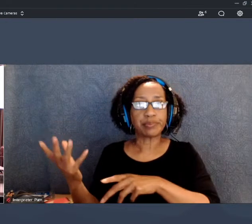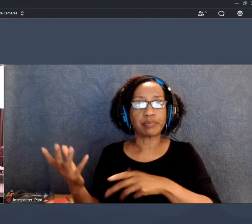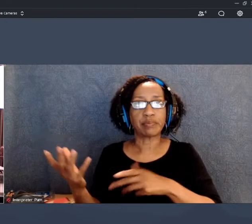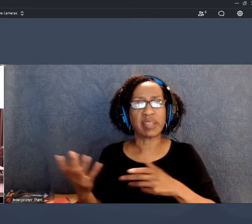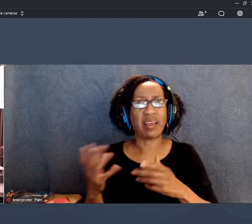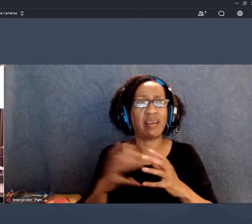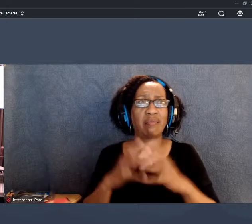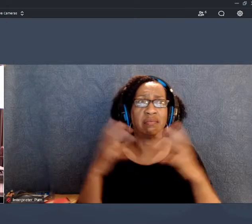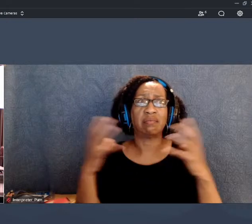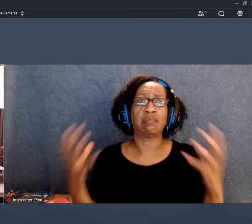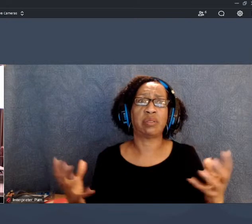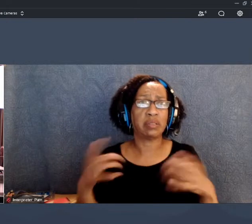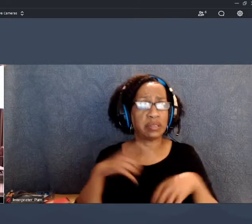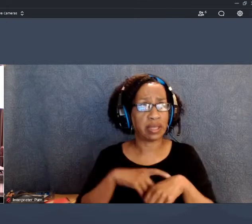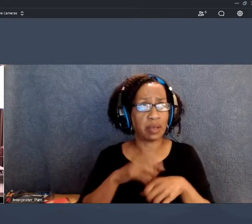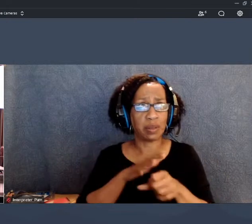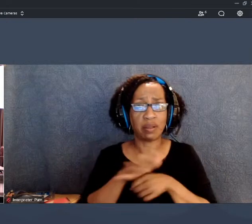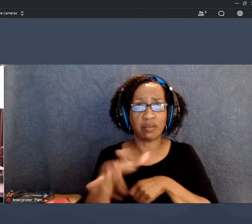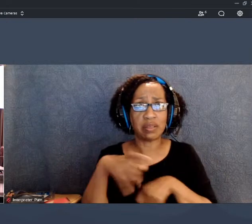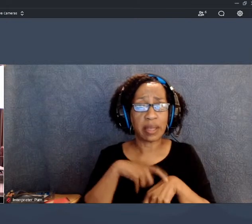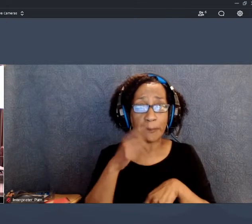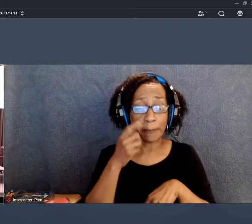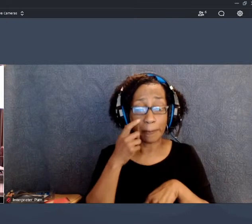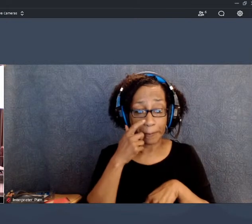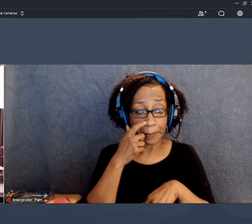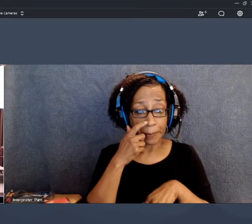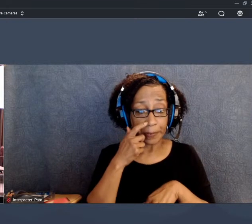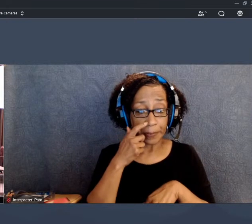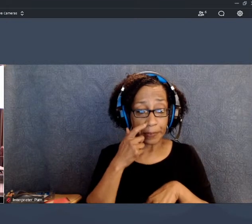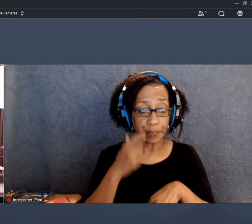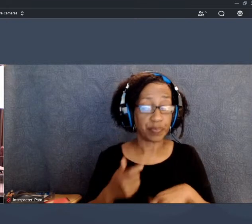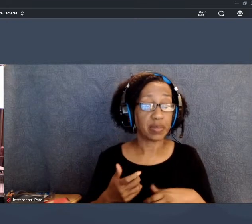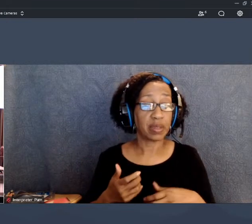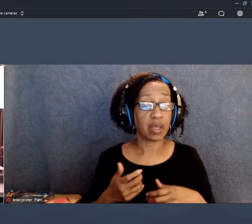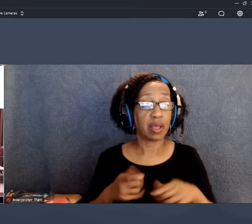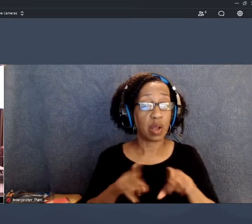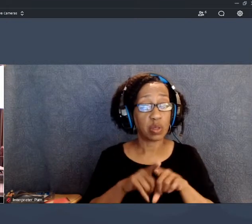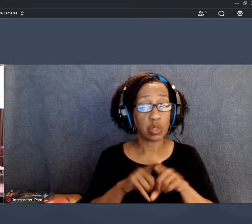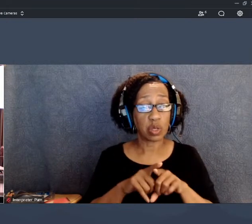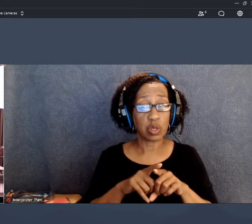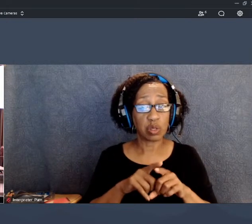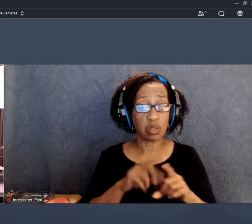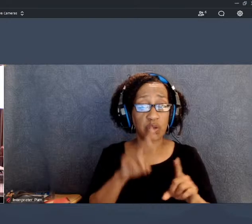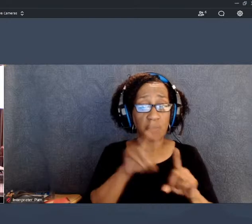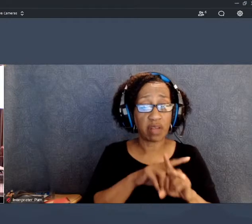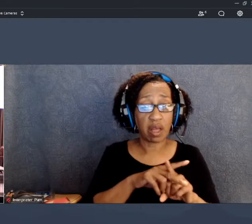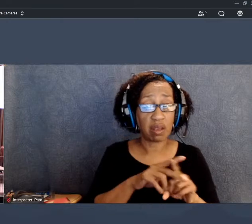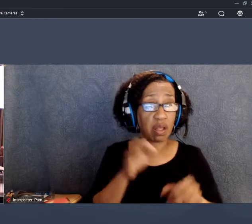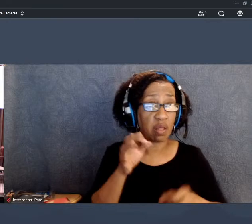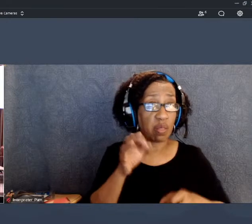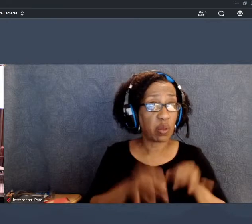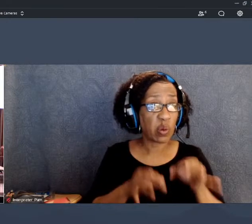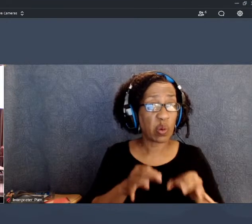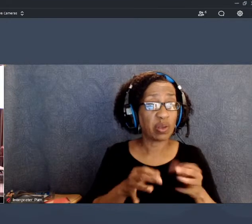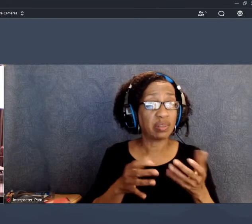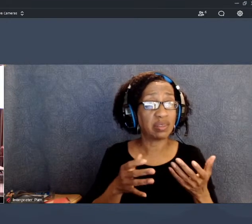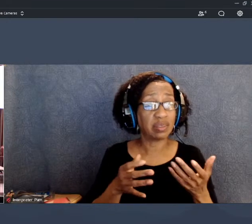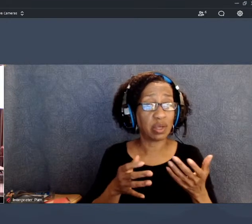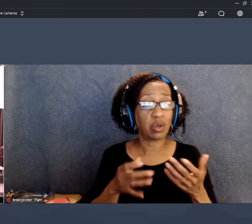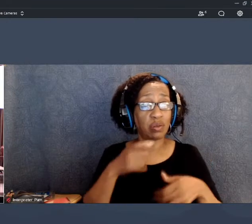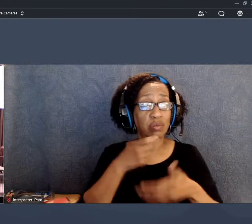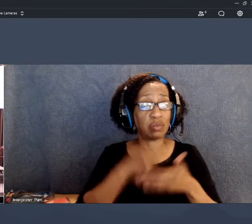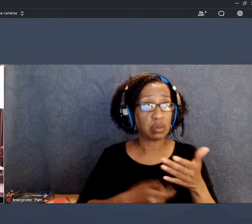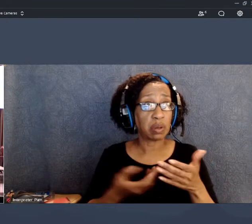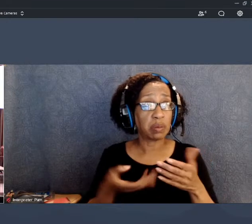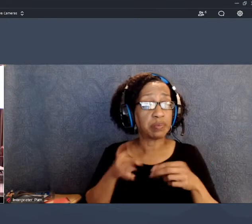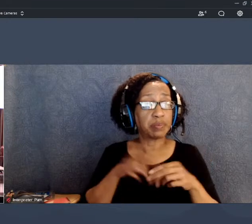already accumulated because it's been filed before the court. Are you following me about the process? Okay. Mm-hmm. Yeah, but at that